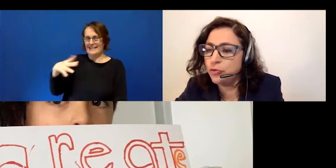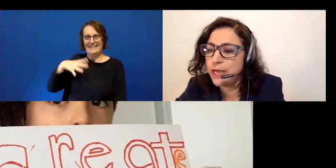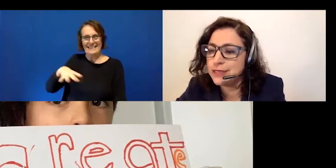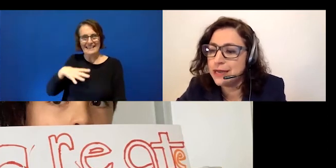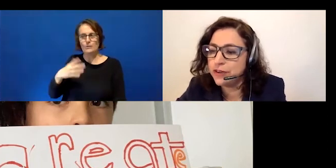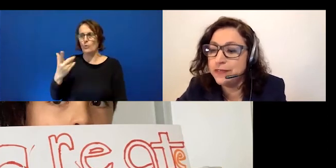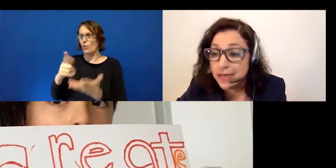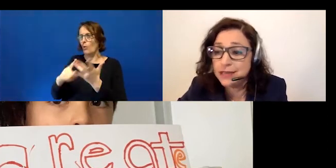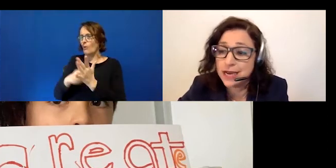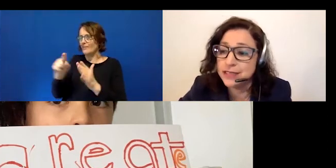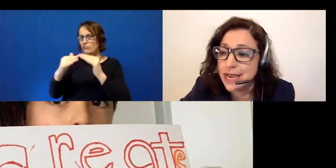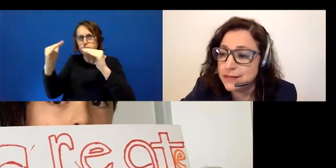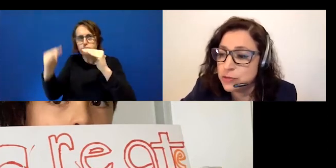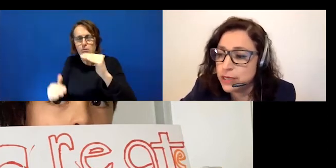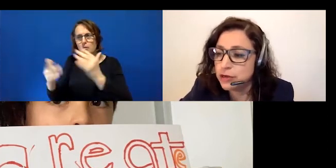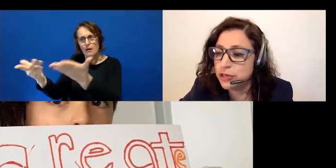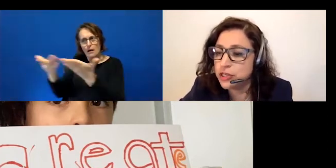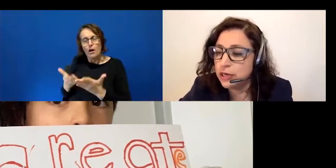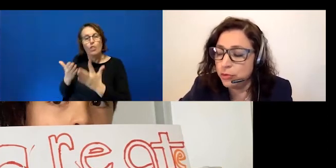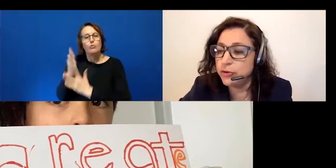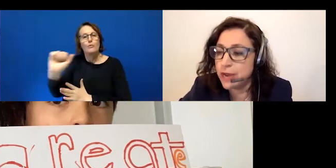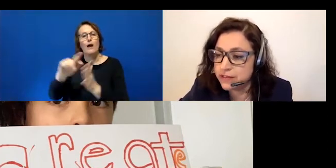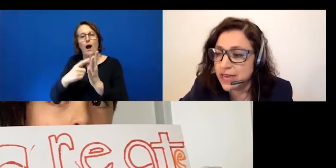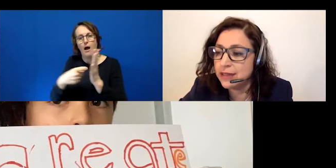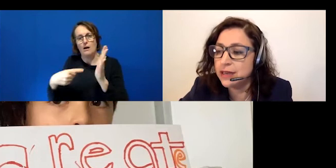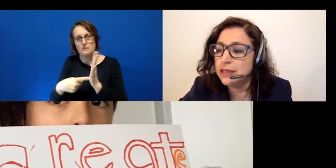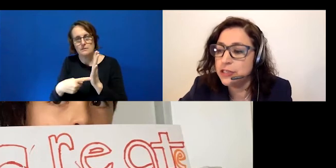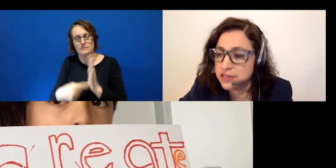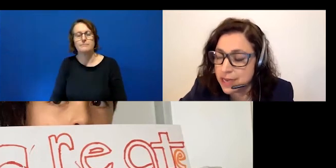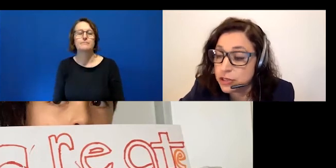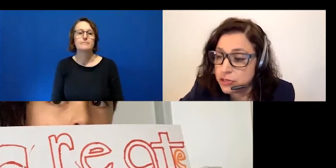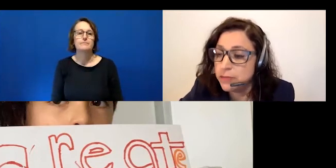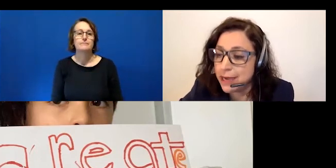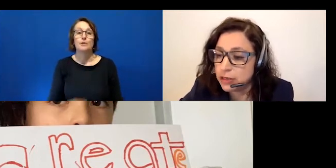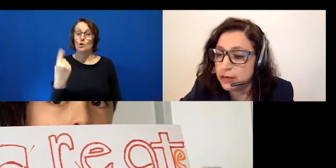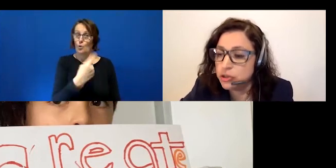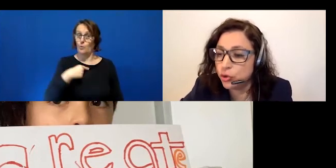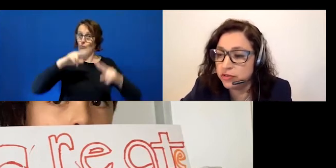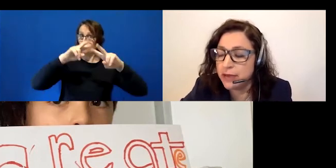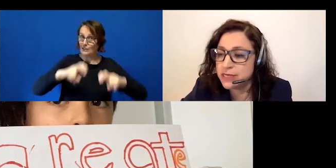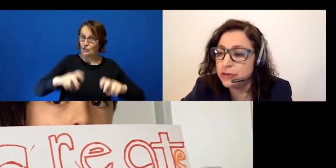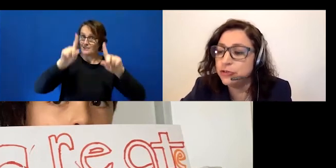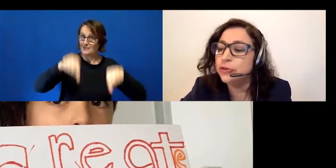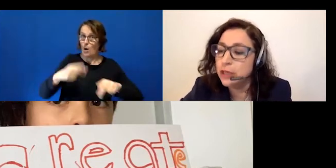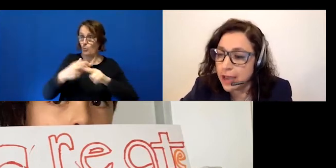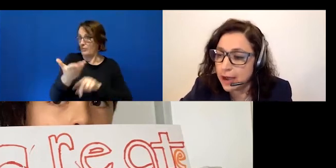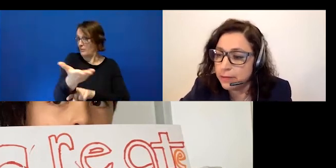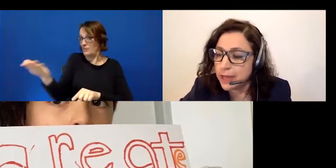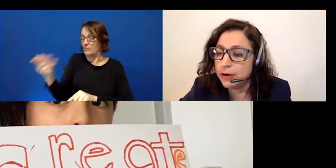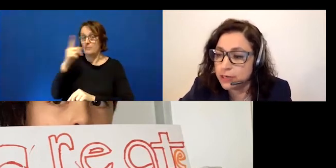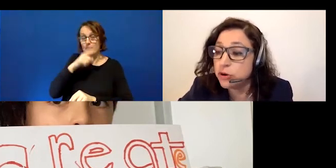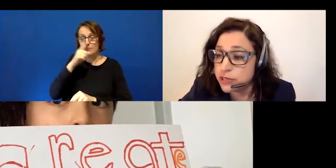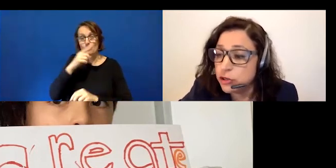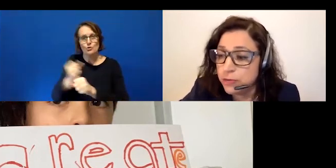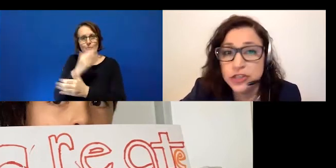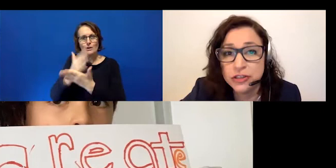So we identified the need to undertake this research with creatives of colour to ensure that they were central. And